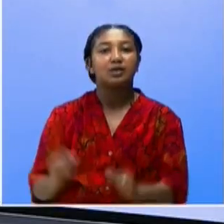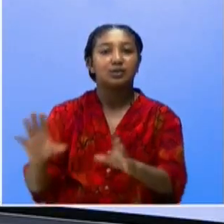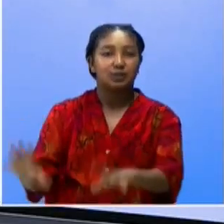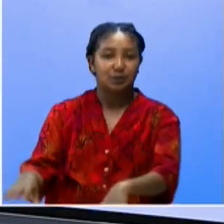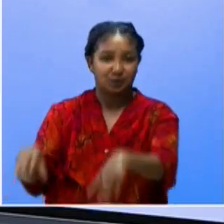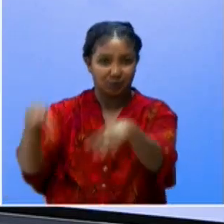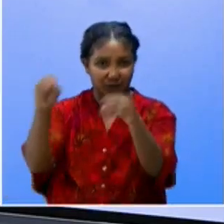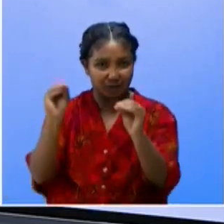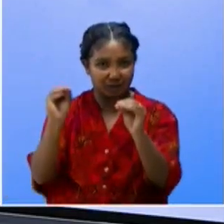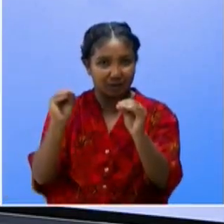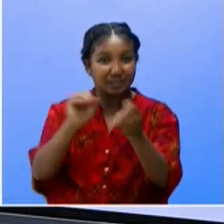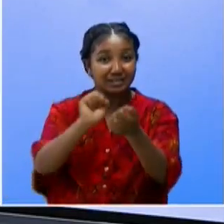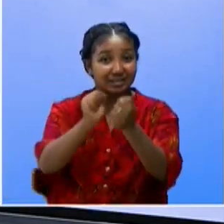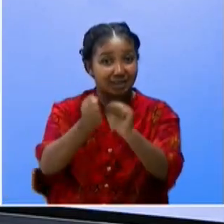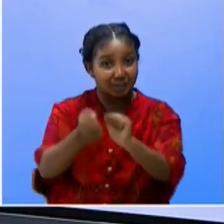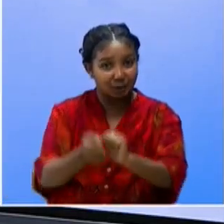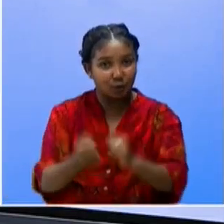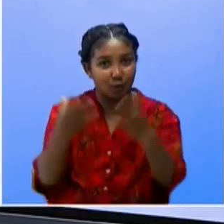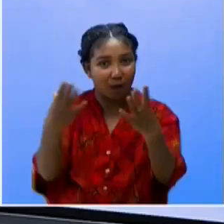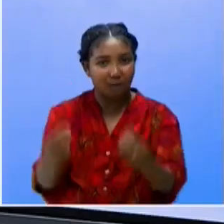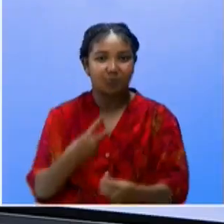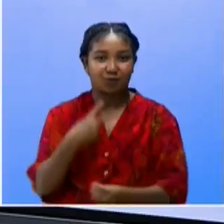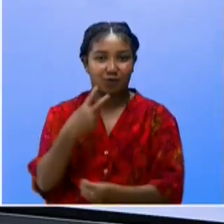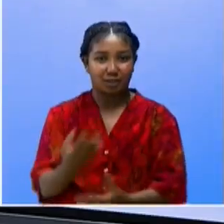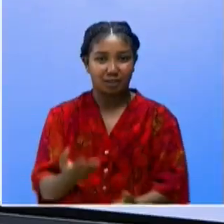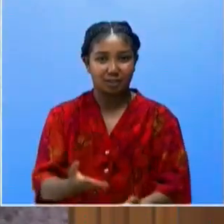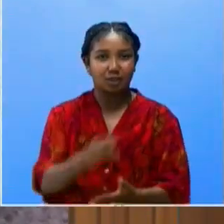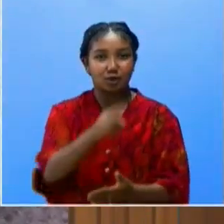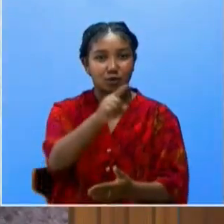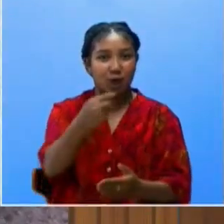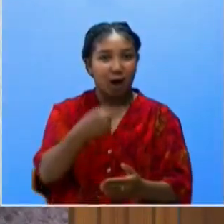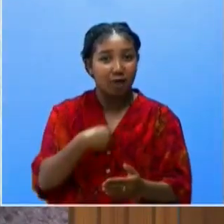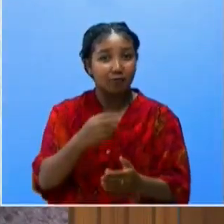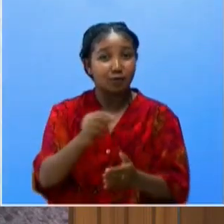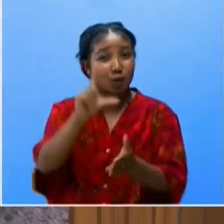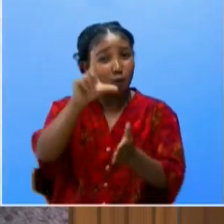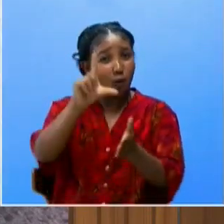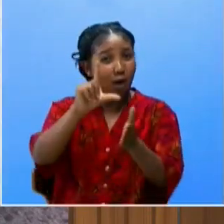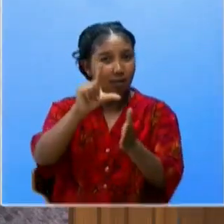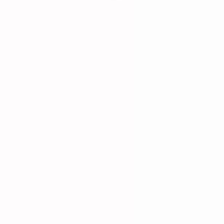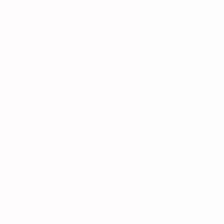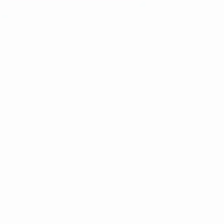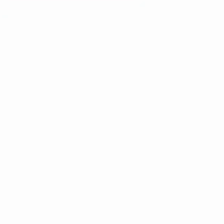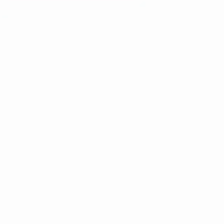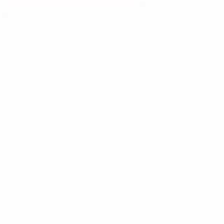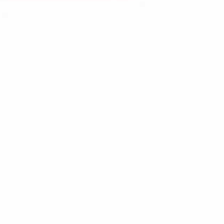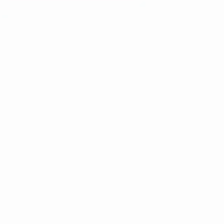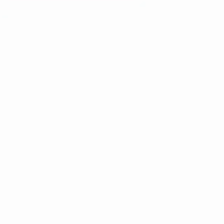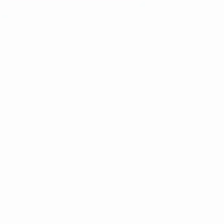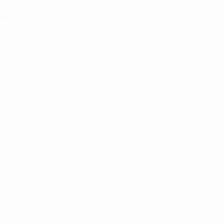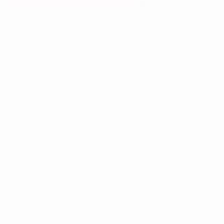Students, to change this one into passive voice, you have only 1.5 minutes.